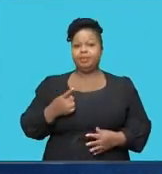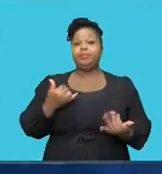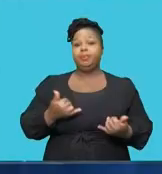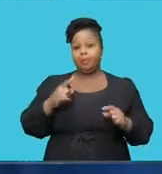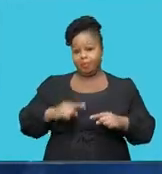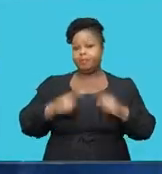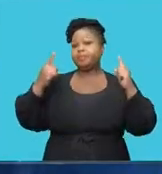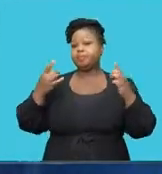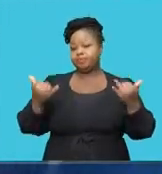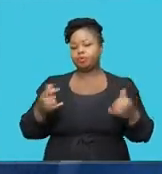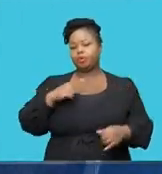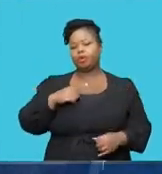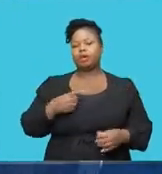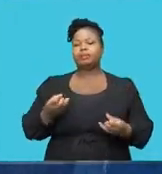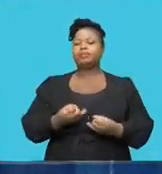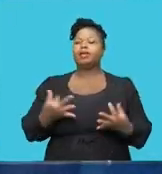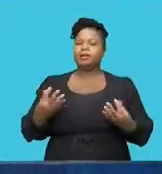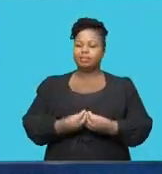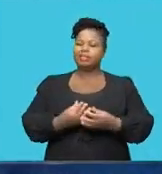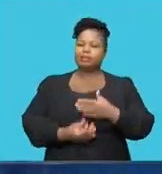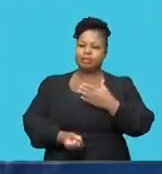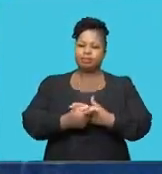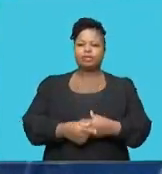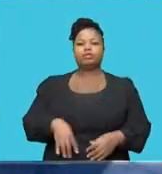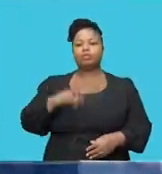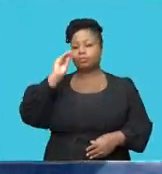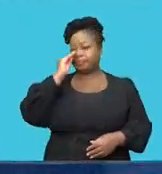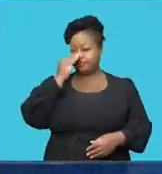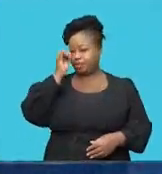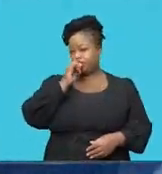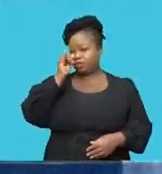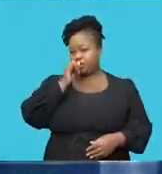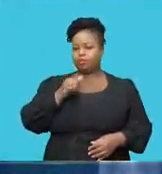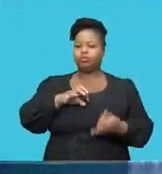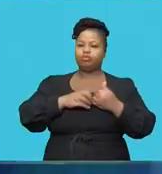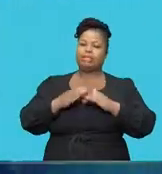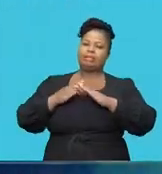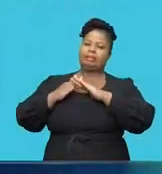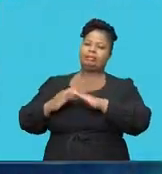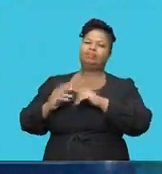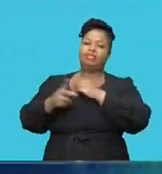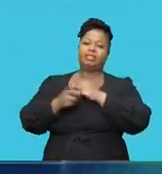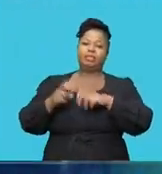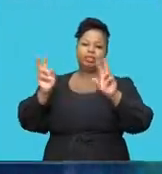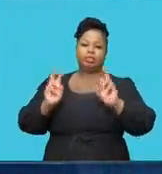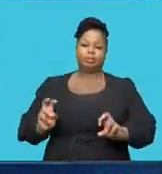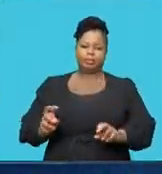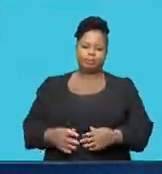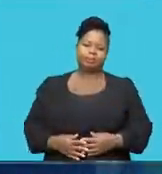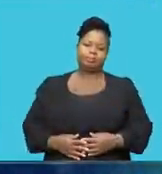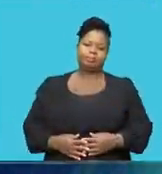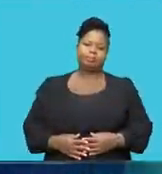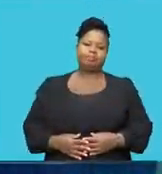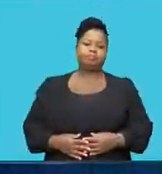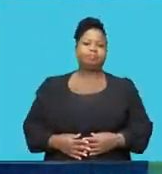umhlathi manje kuningi osekwenziwe ukuze izigelekeqe zingeke ezintshontshe izintambo zezitimela. Since the